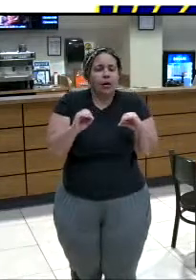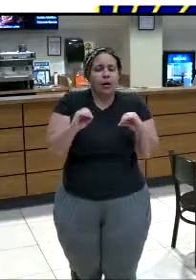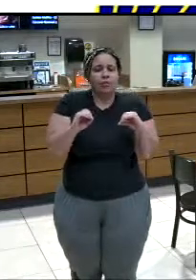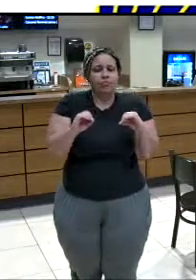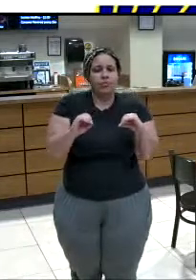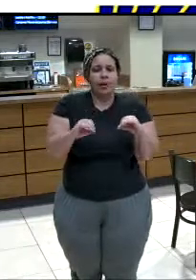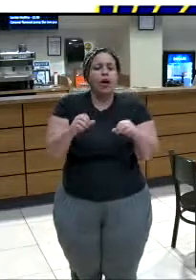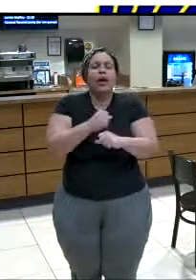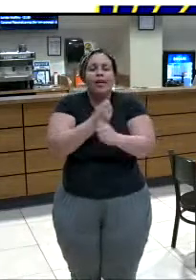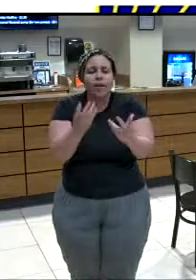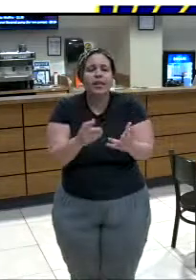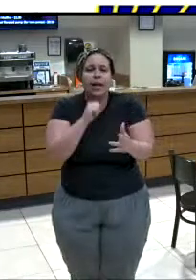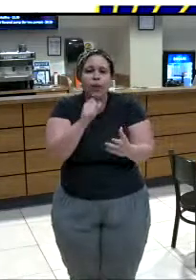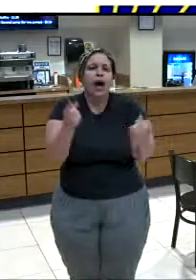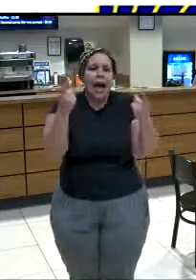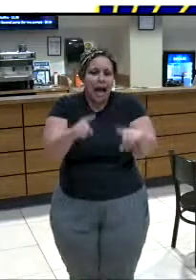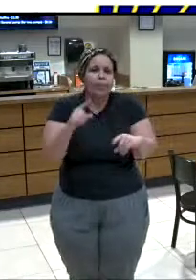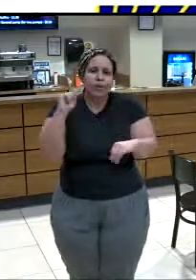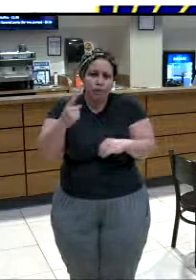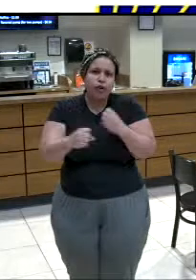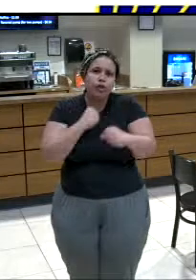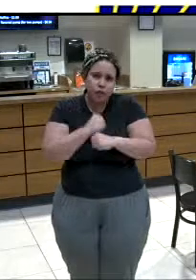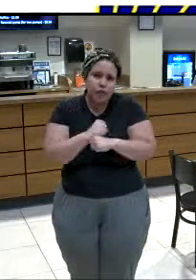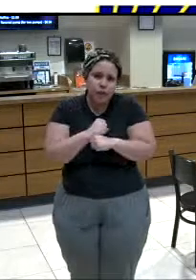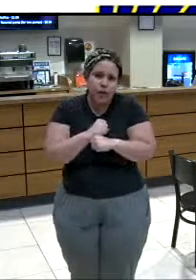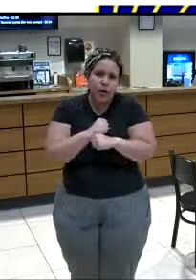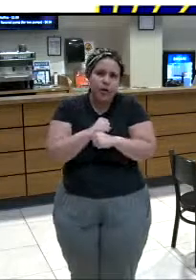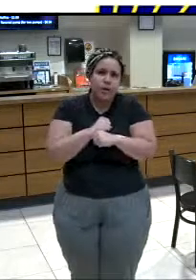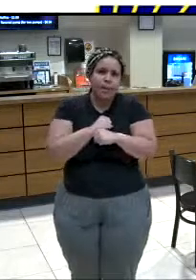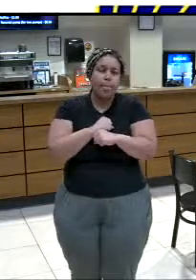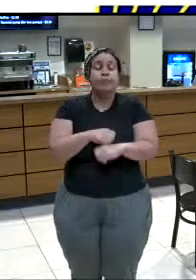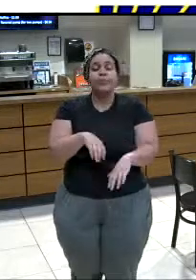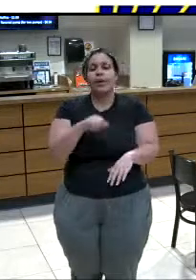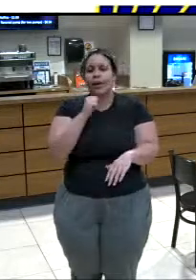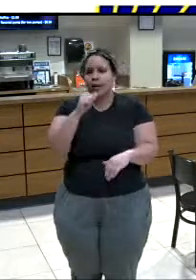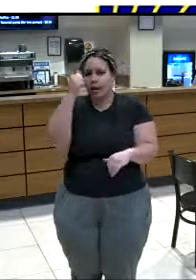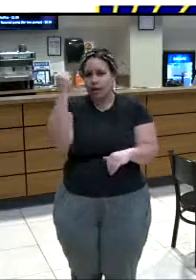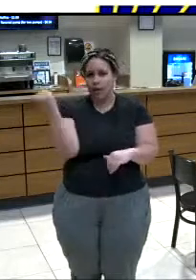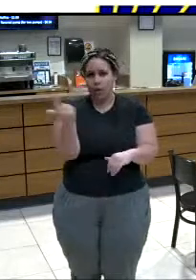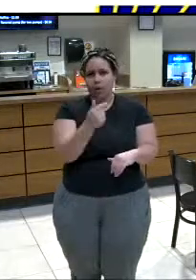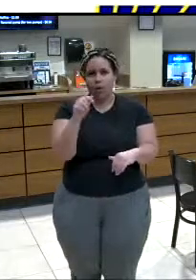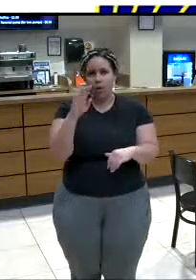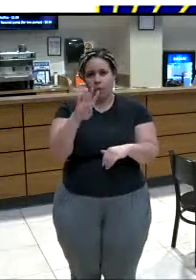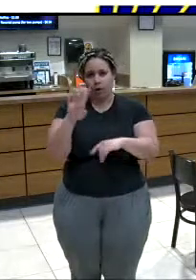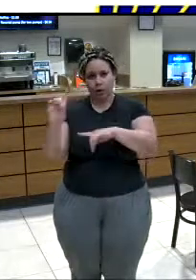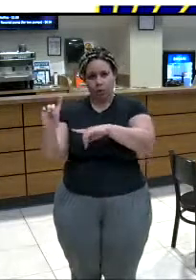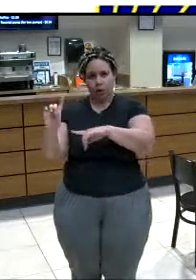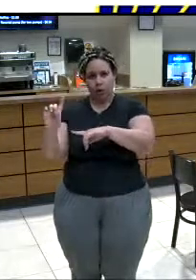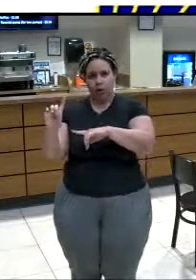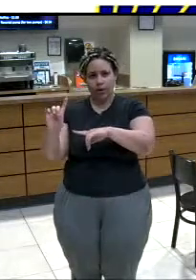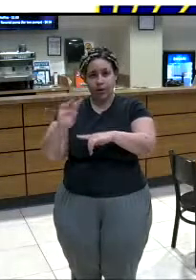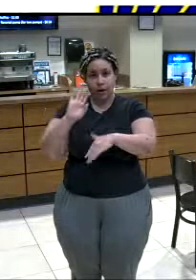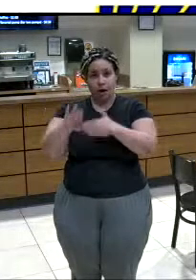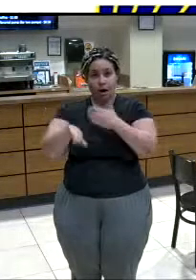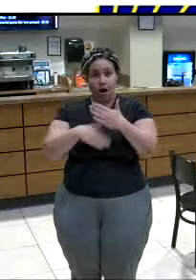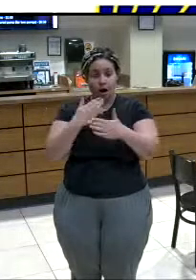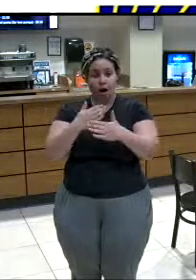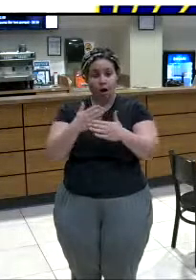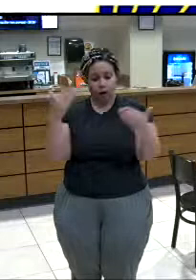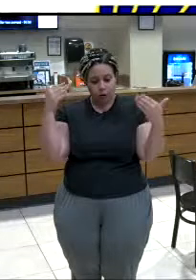as I mentioned, activities, not all 41, activities, programs, projects, they all work to meet those